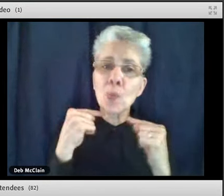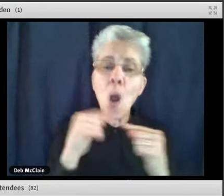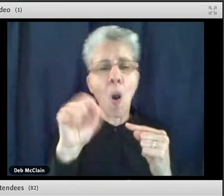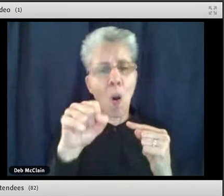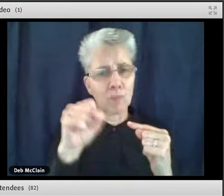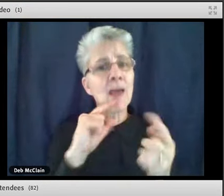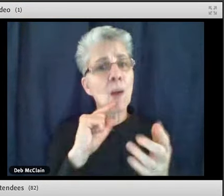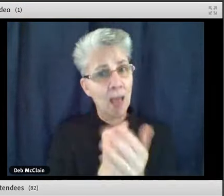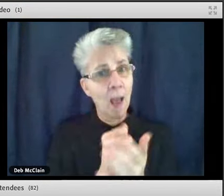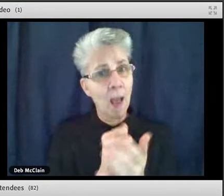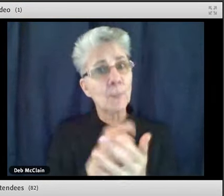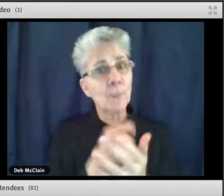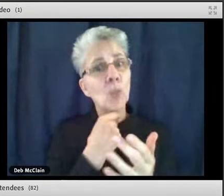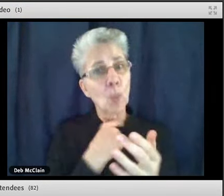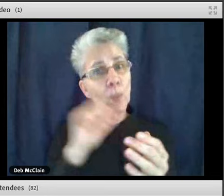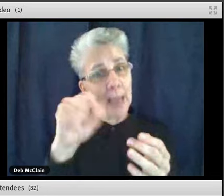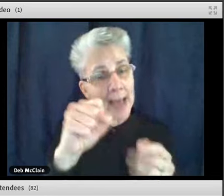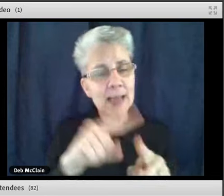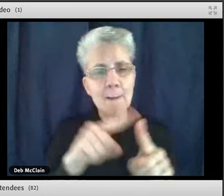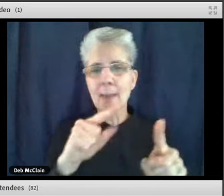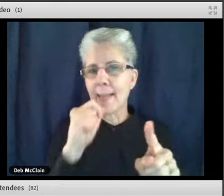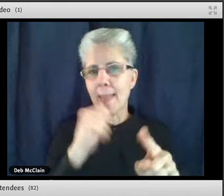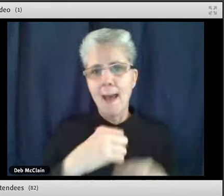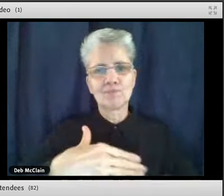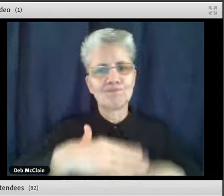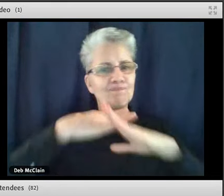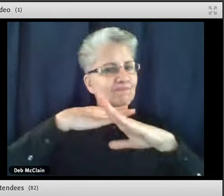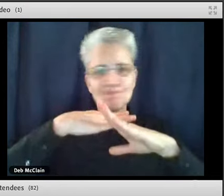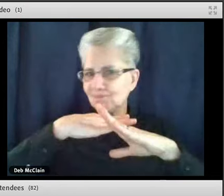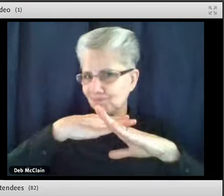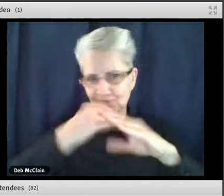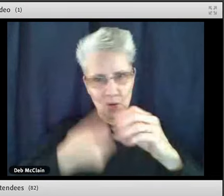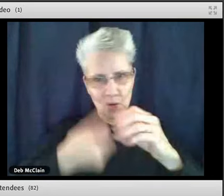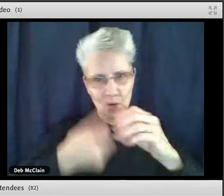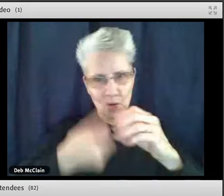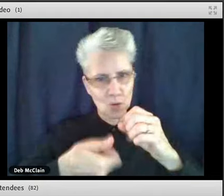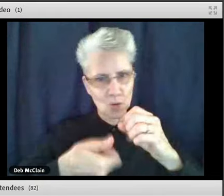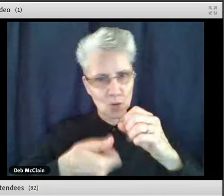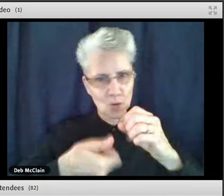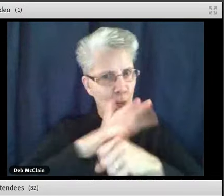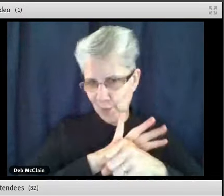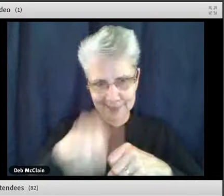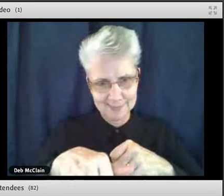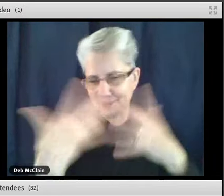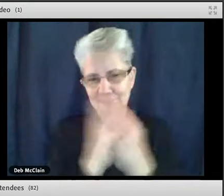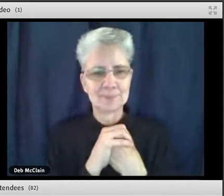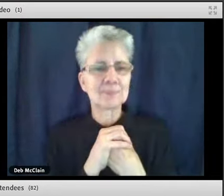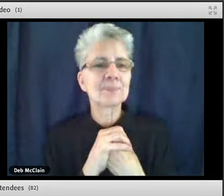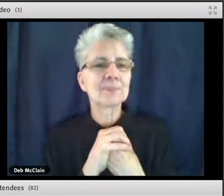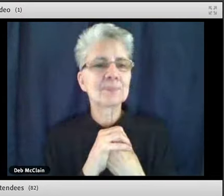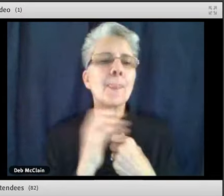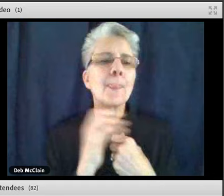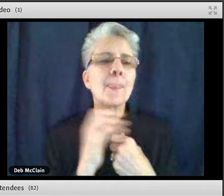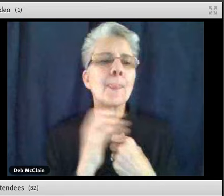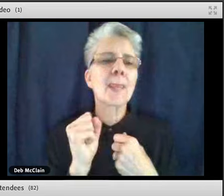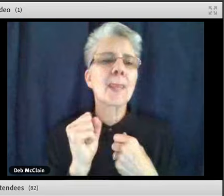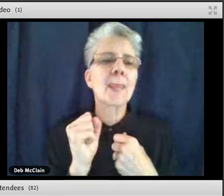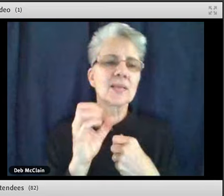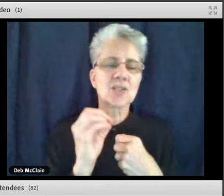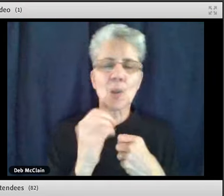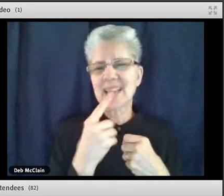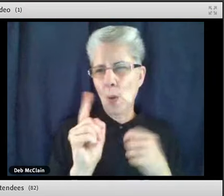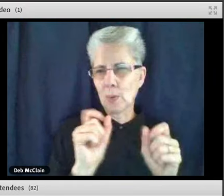that we can send our patrons to, we can look at ourselves. However, not every single fact out there is going to be in Snopes or Fact